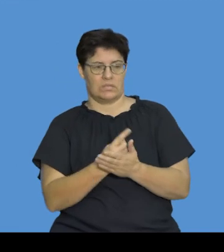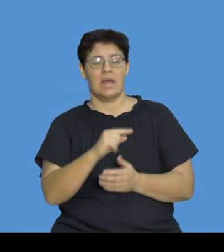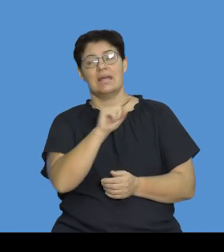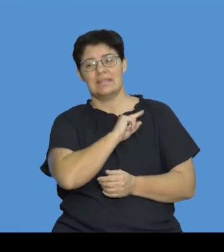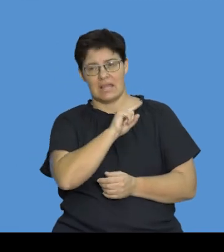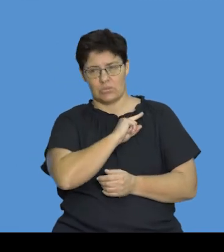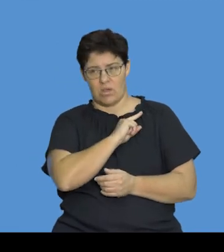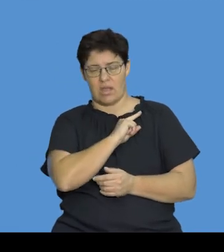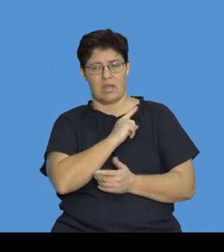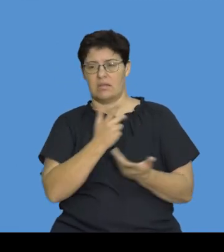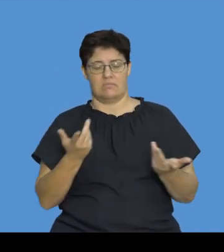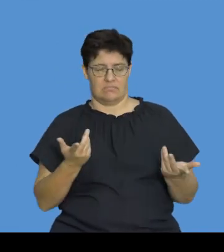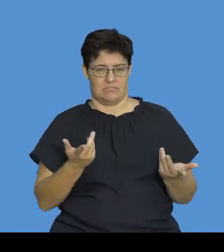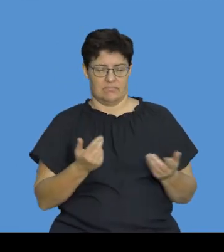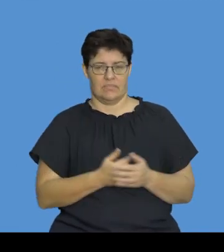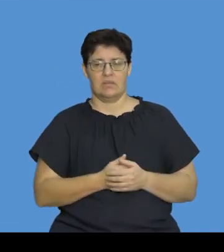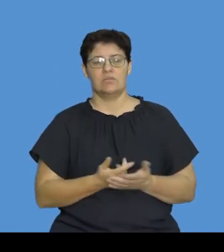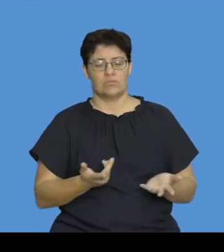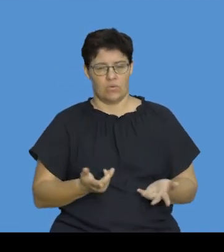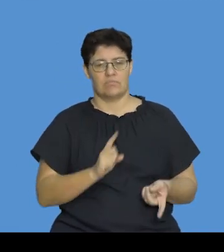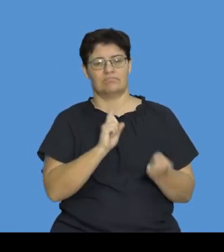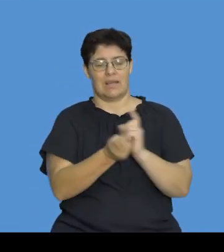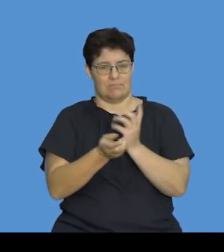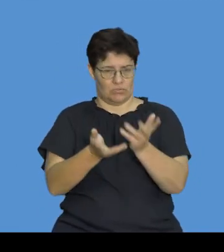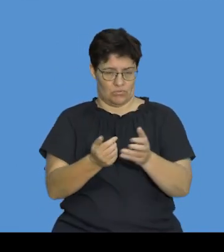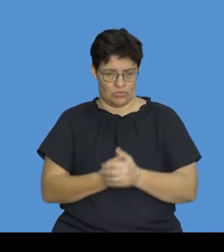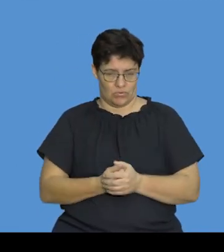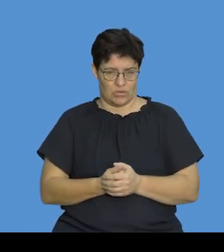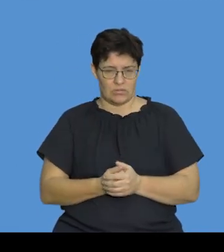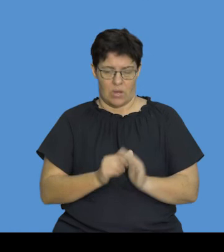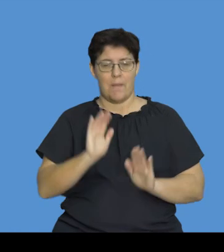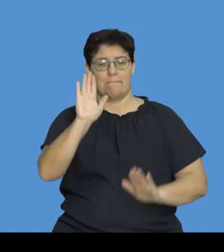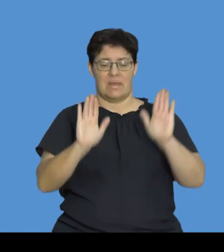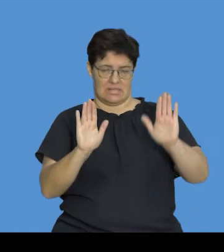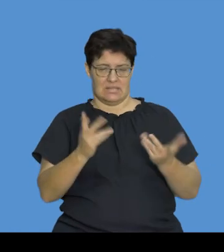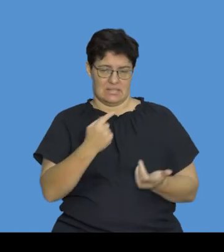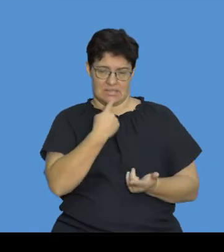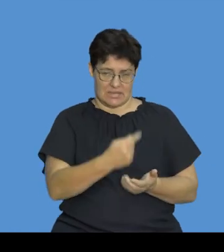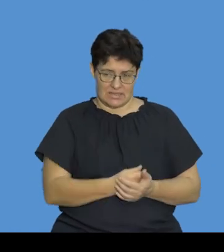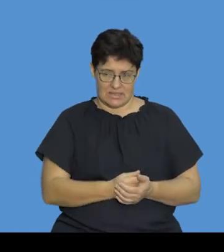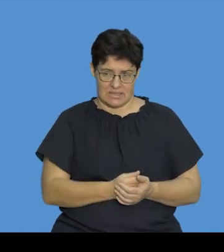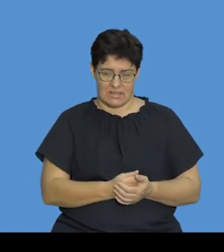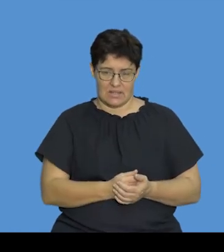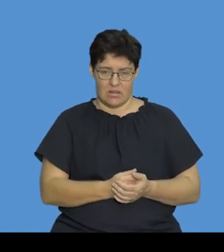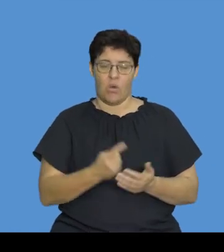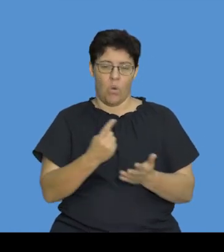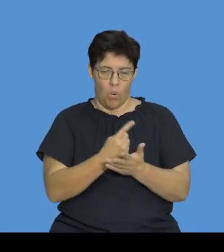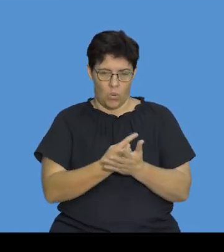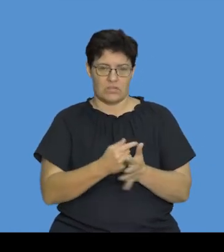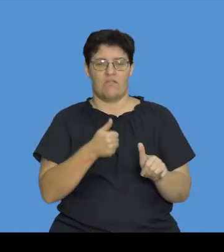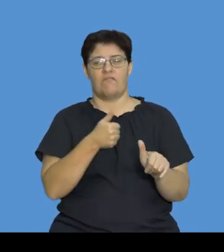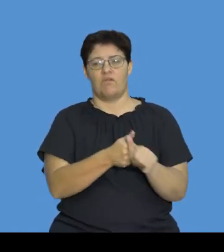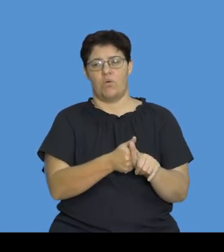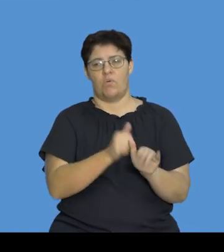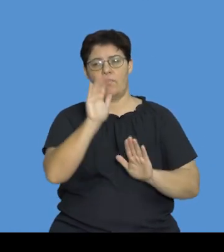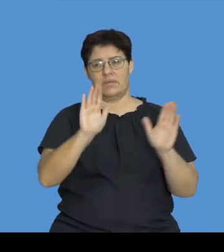really nothing there. And this becomes the answer. So that's the pattern that I'm talking about when I say always try to look at